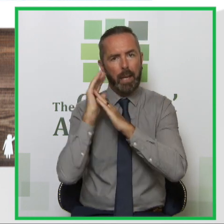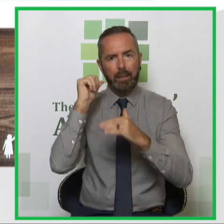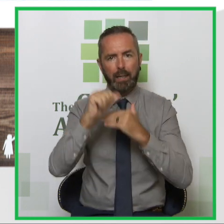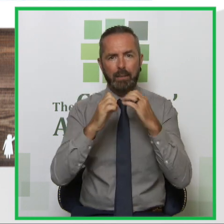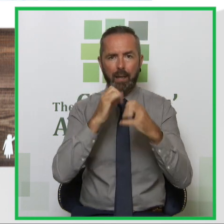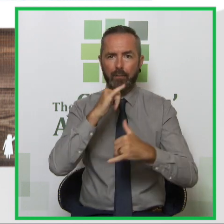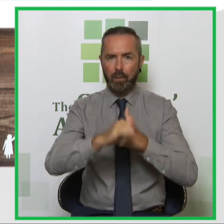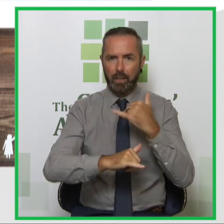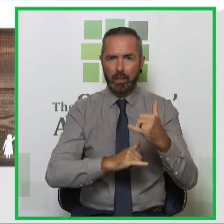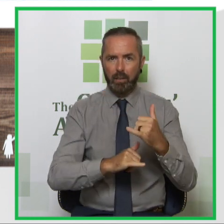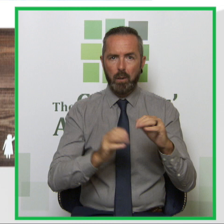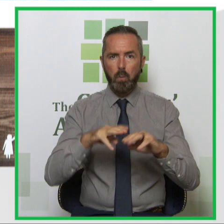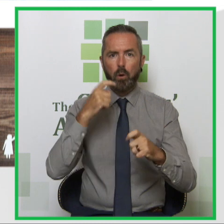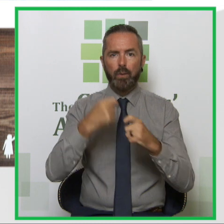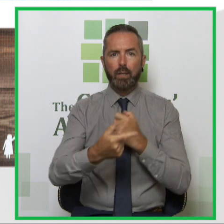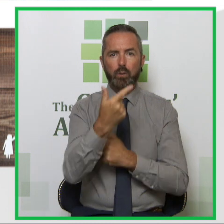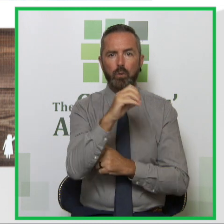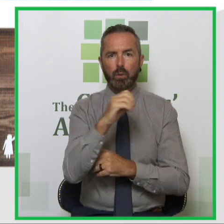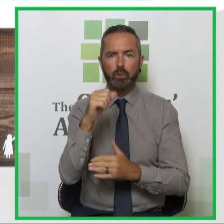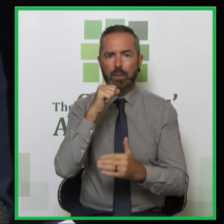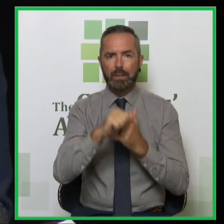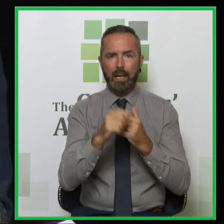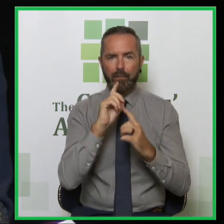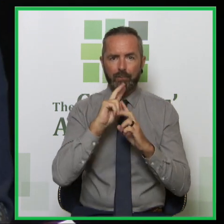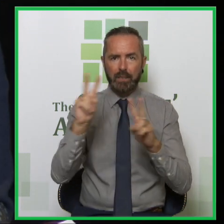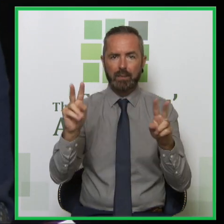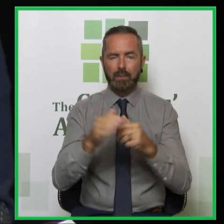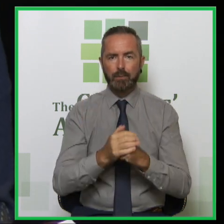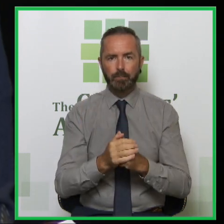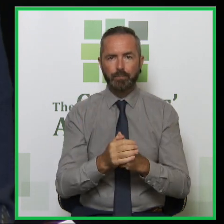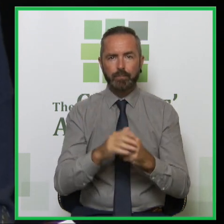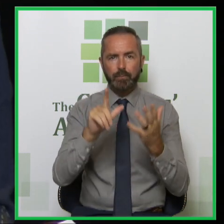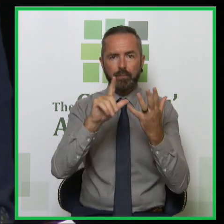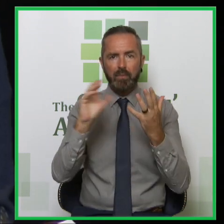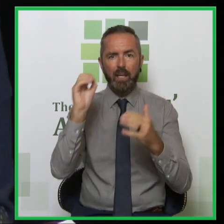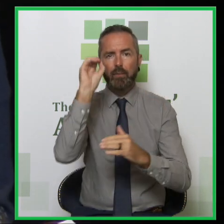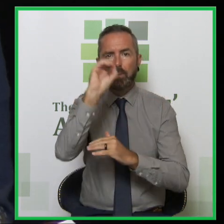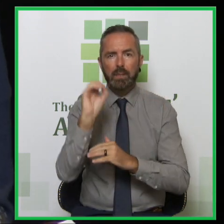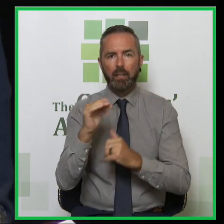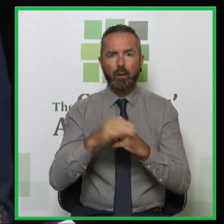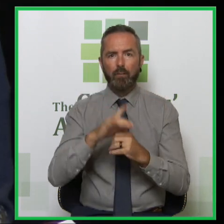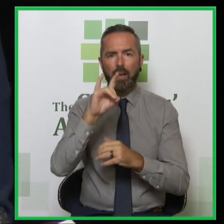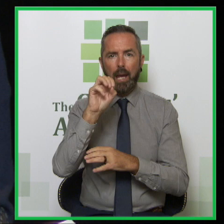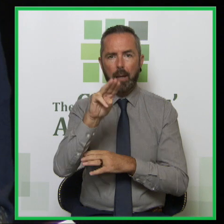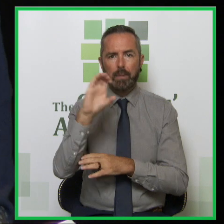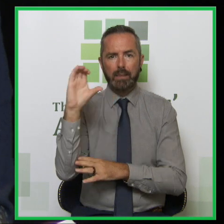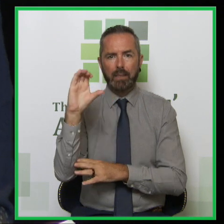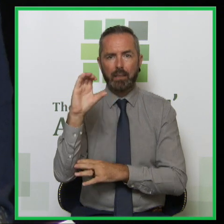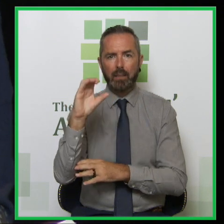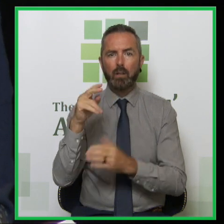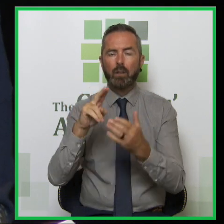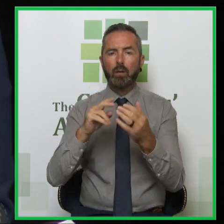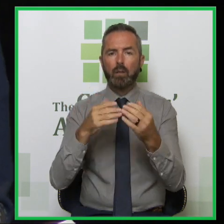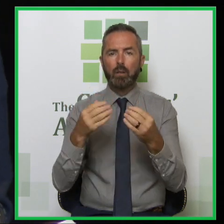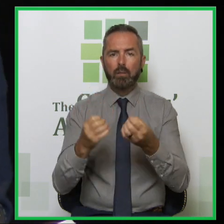year and over 200 day cases. 70% of our hepatitis C cases are IV drug